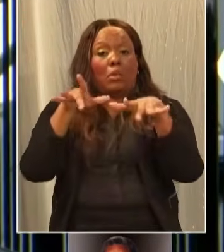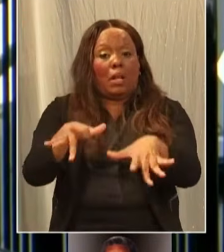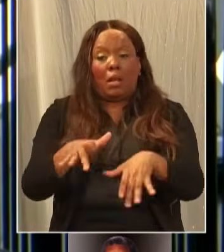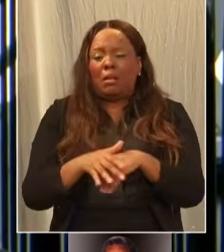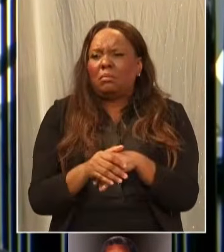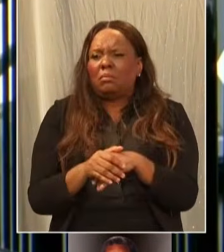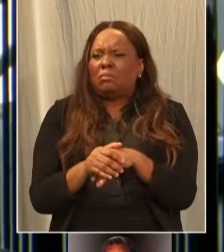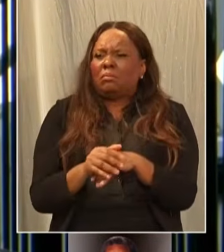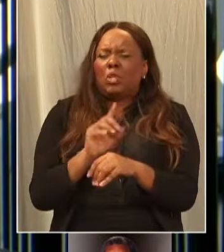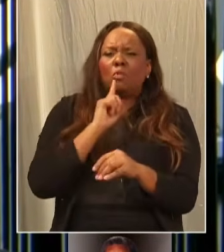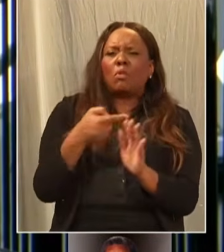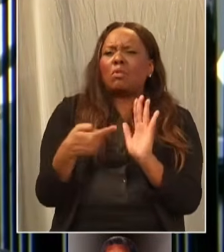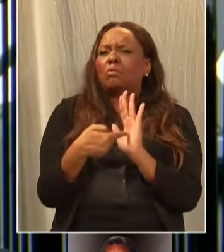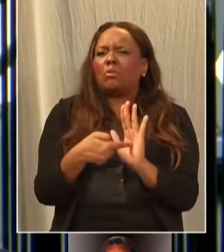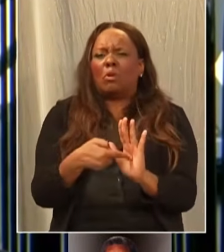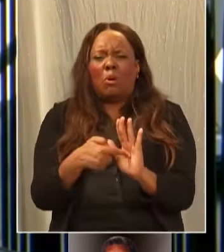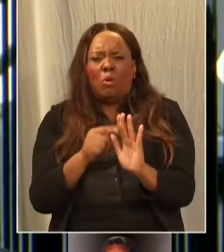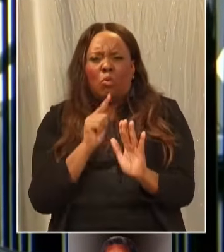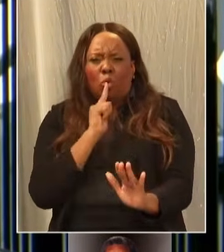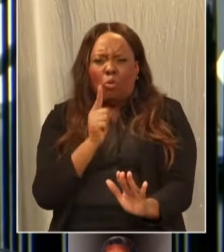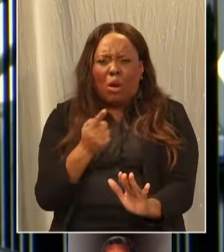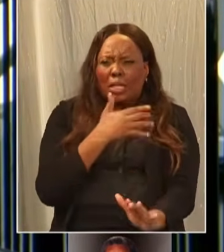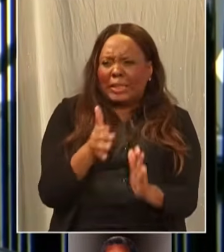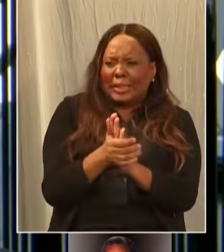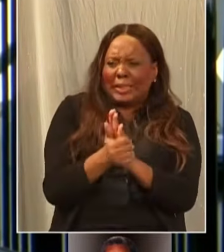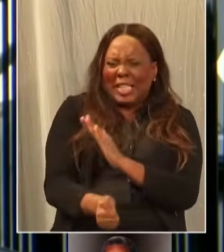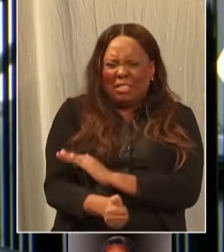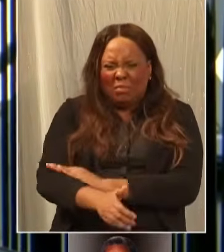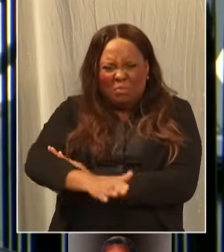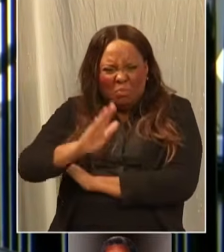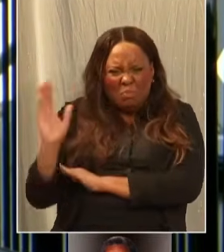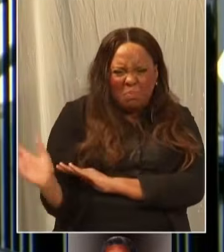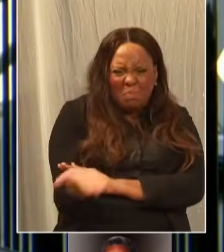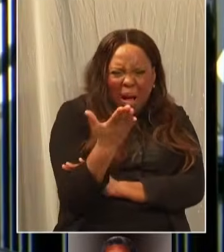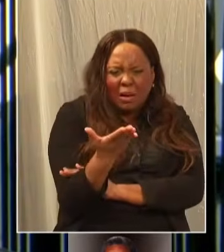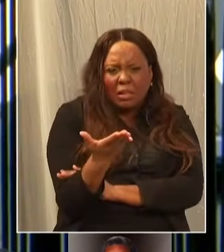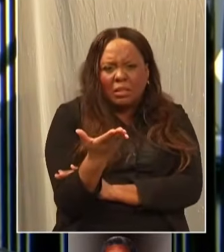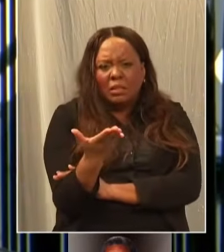immense promise with the bat, striking